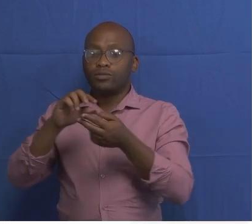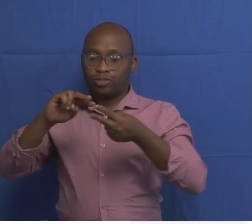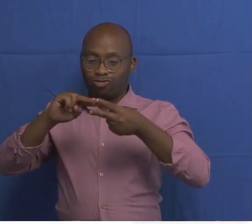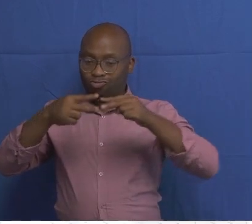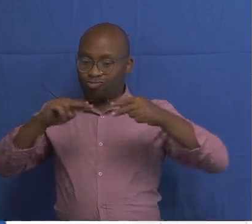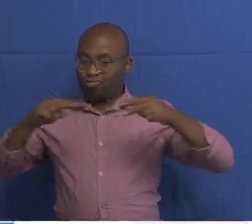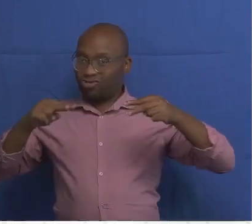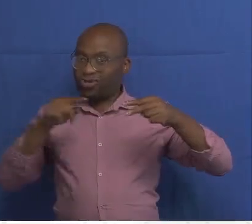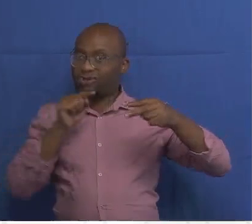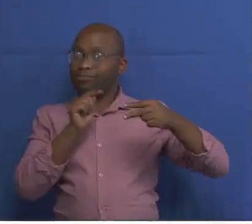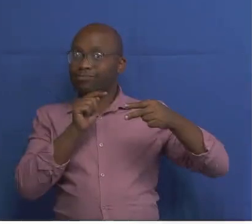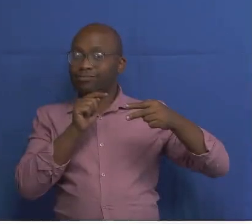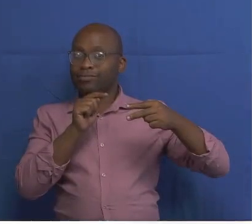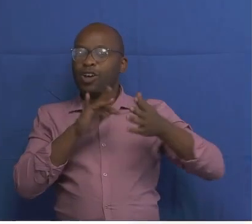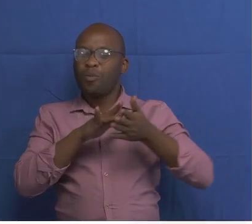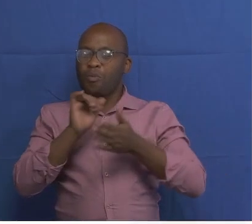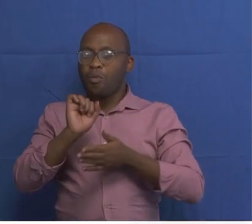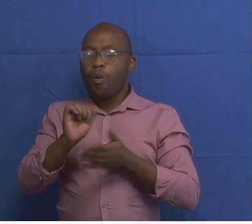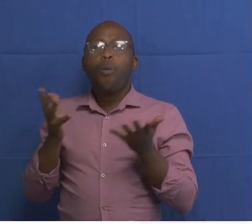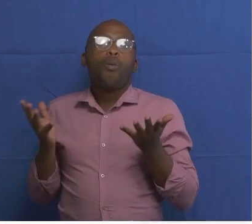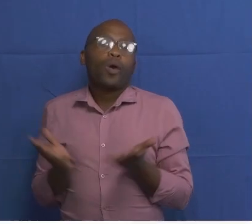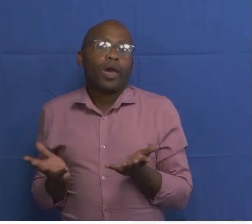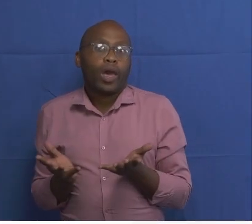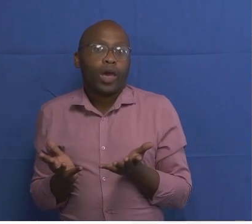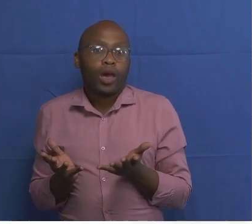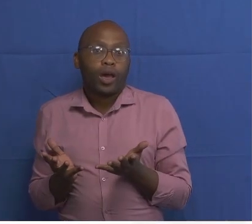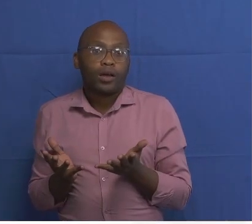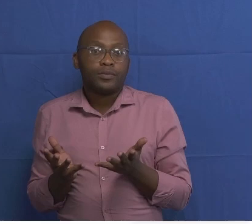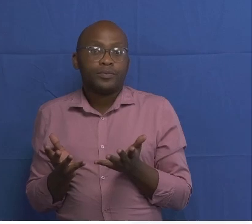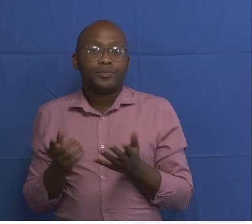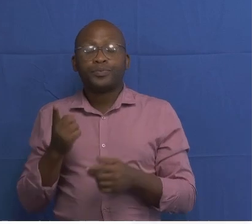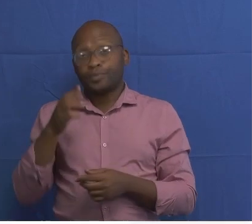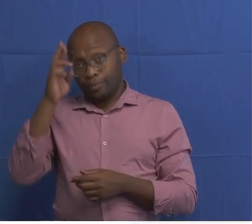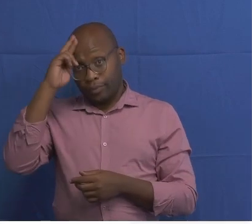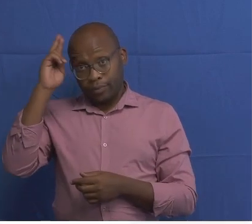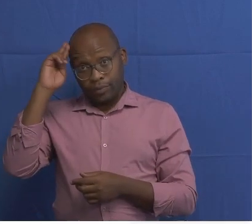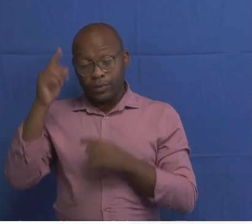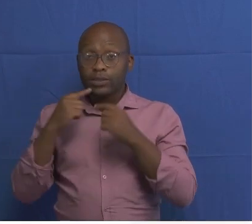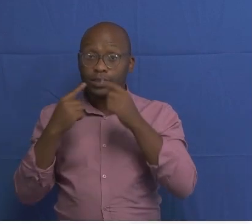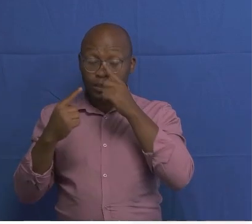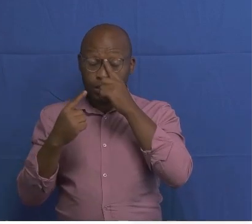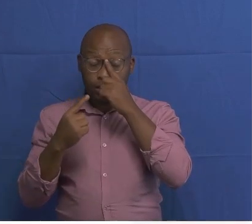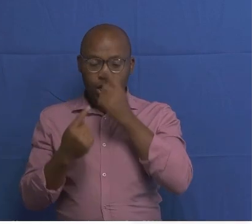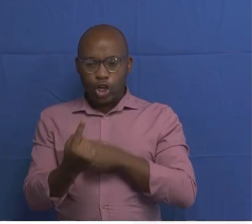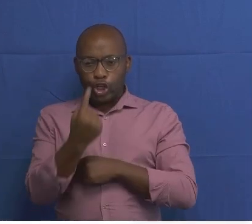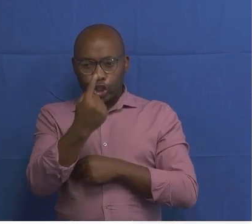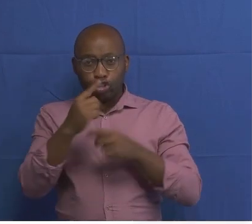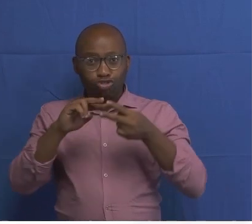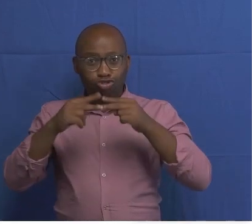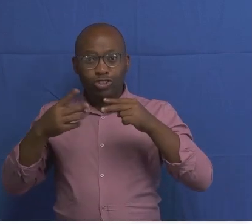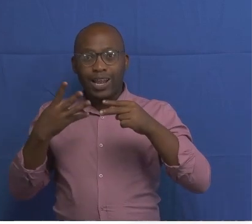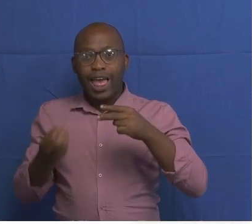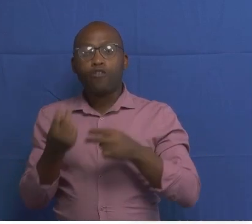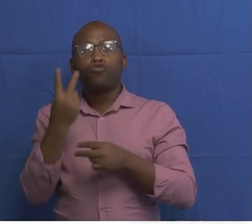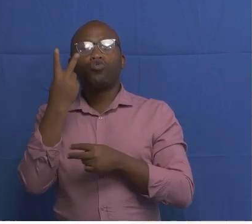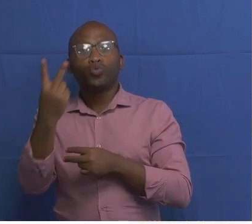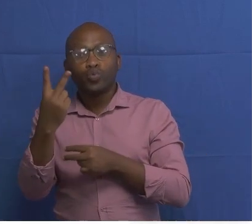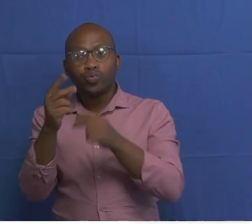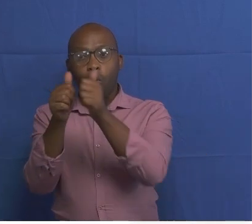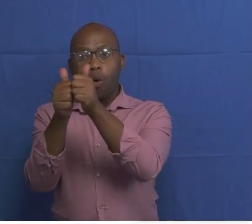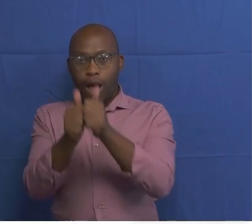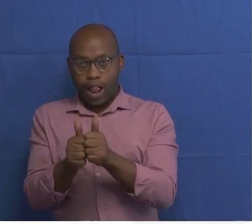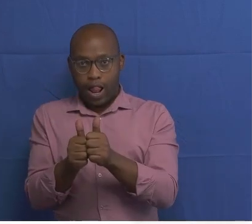Now, remember, we had said that a single gene will have two alleles, one from